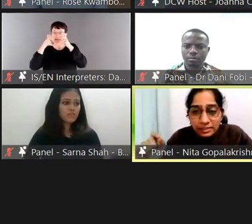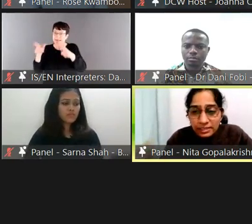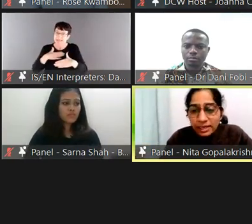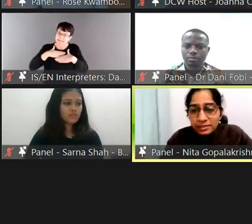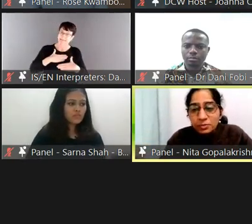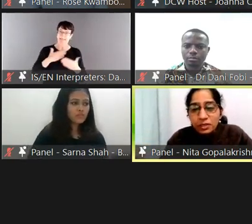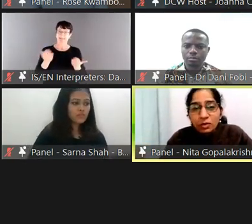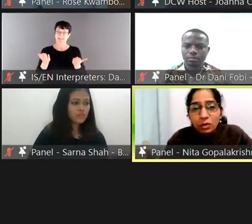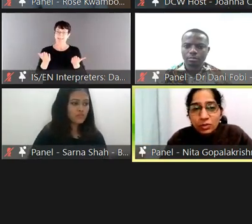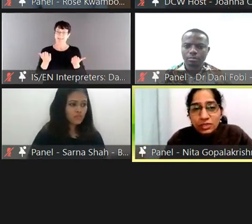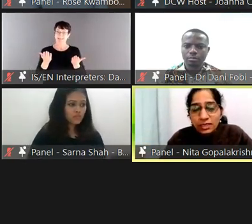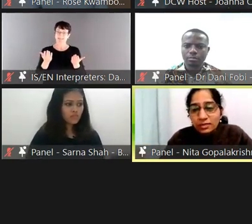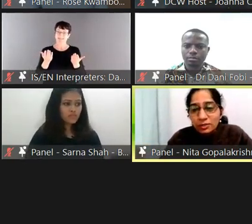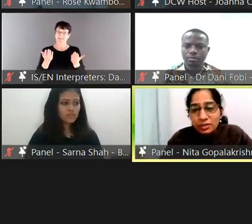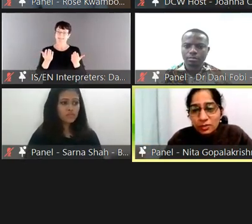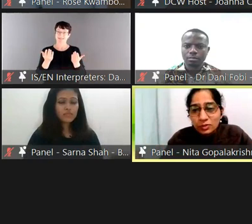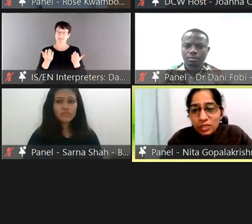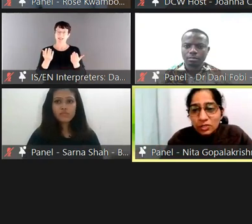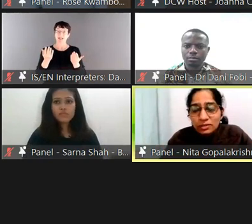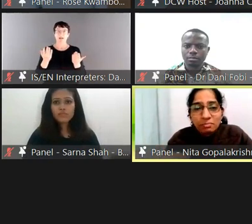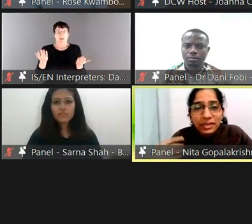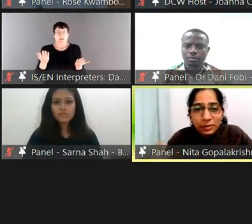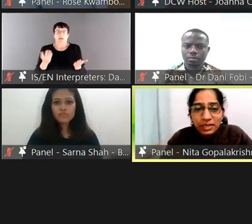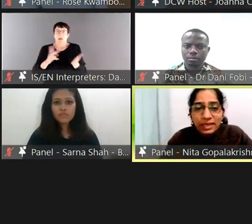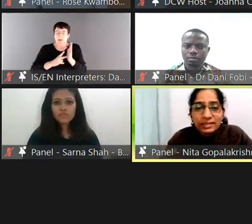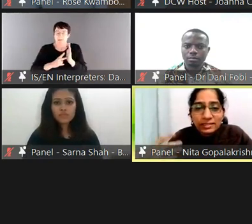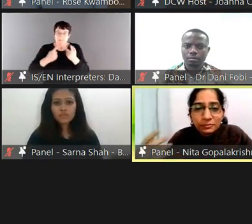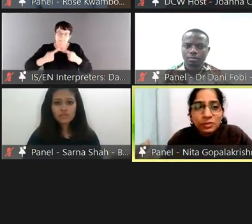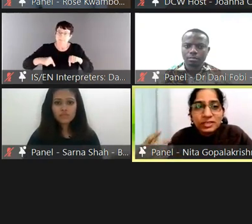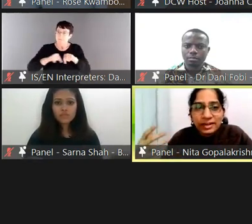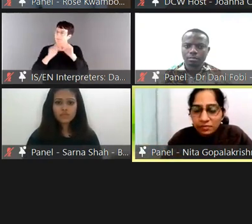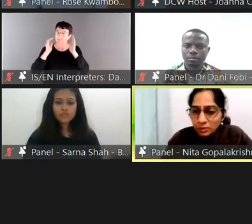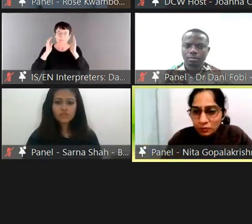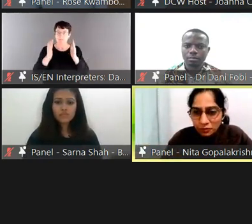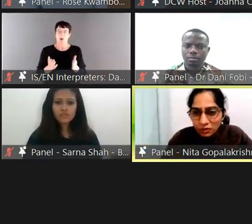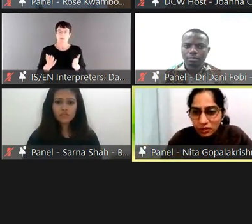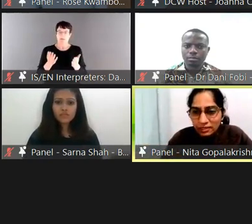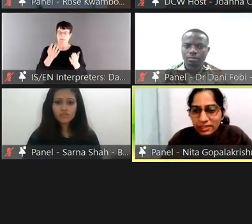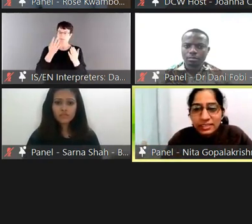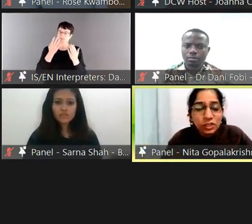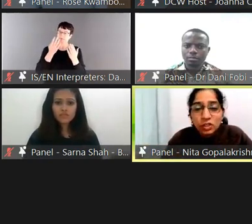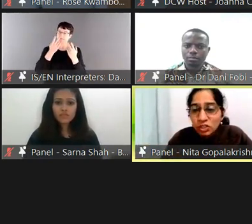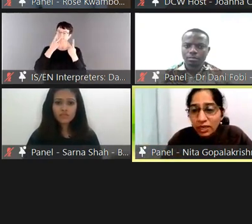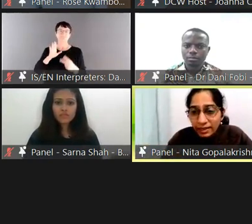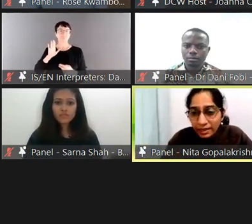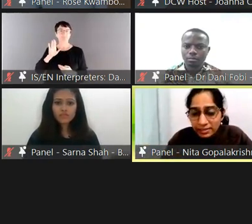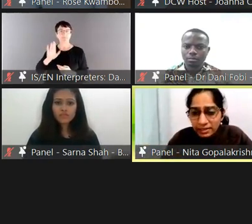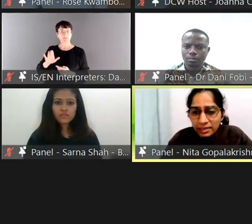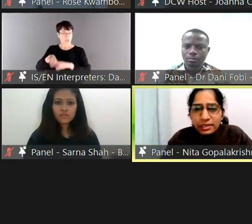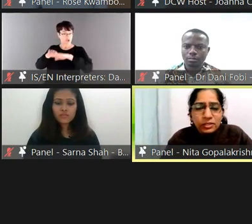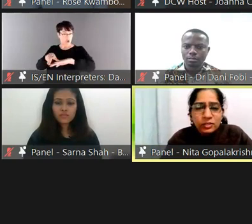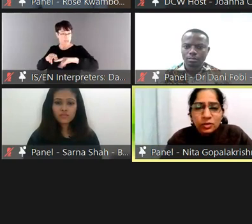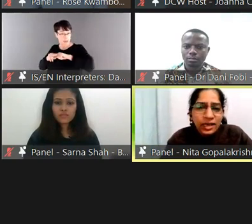And this has to be also taken into consideration by looking at the different levels of hearing that each child